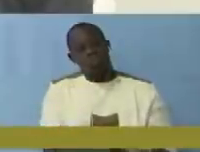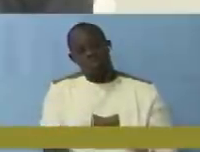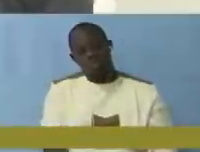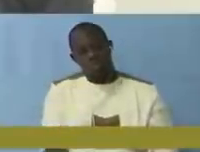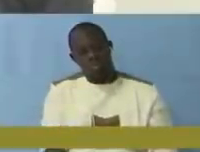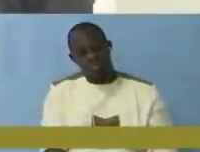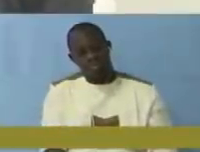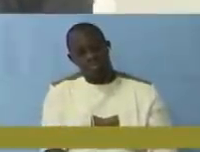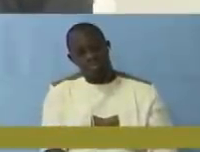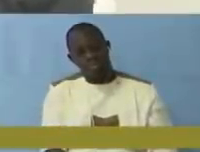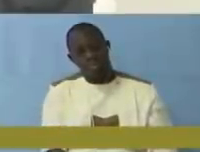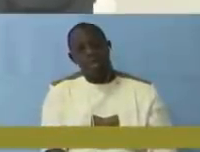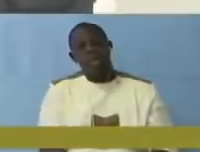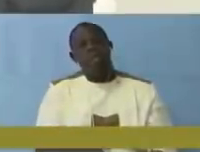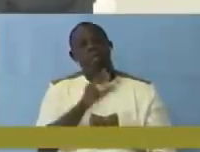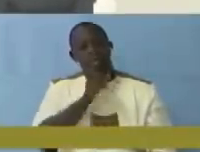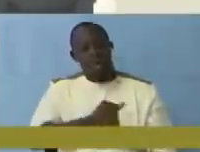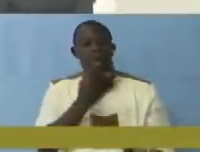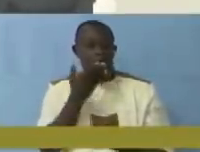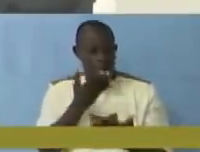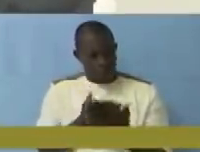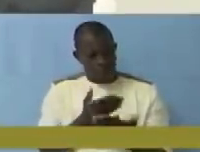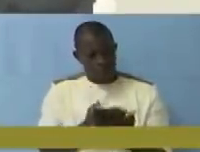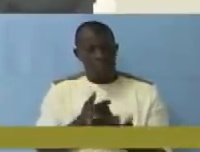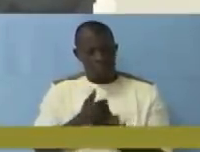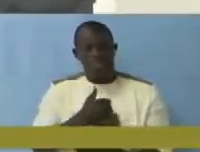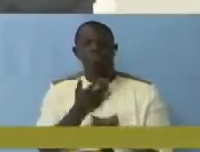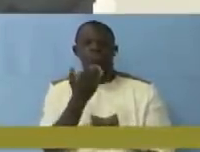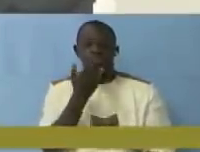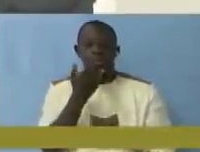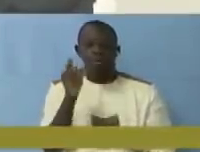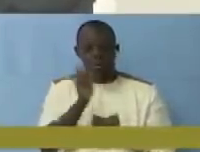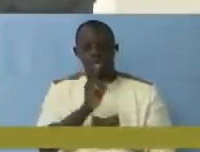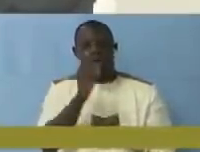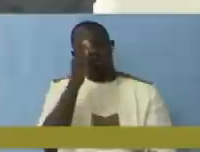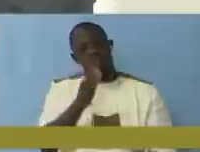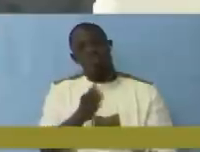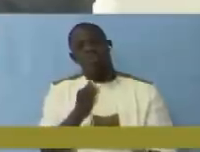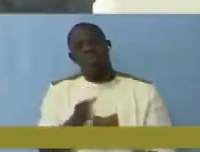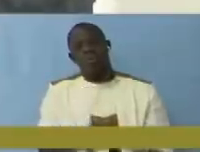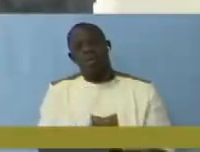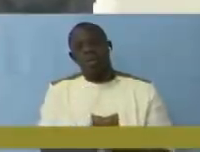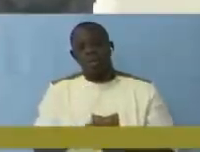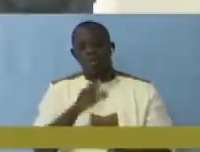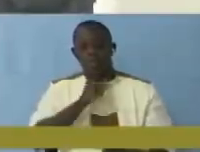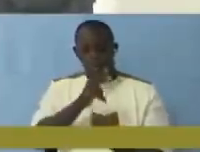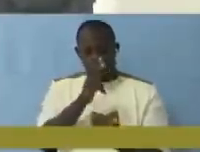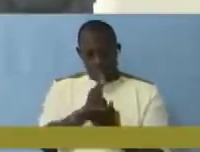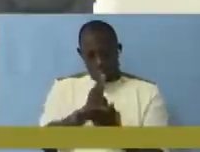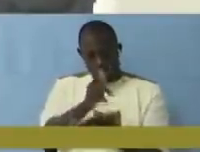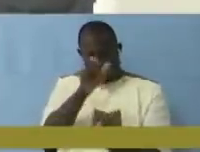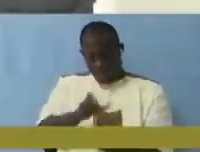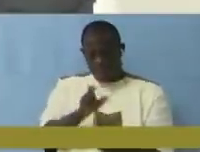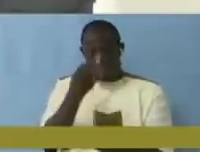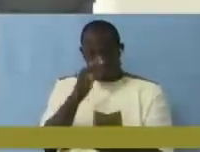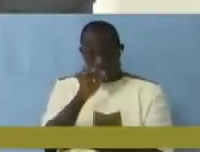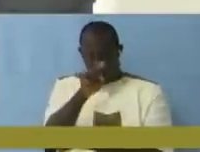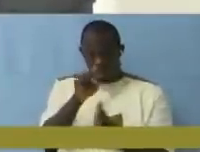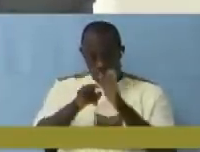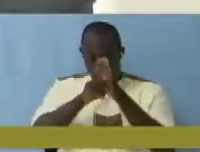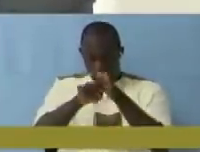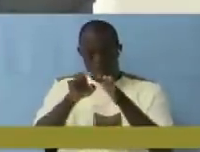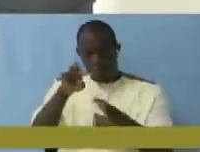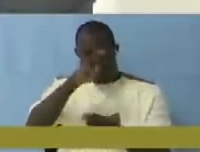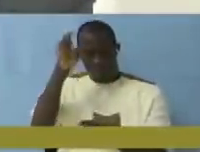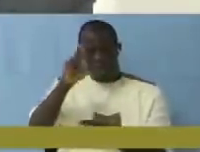You see, Sir, please, I'm sorry. What does it true? Mr. Witness, if you work with a person,